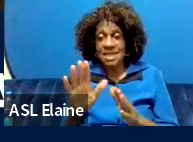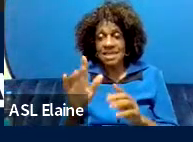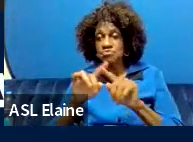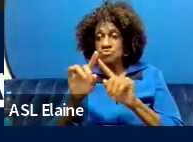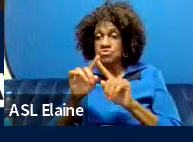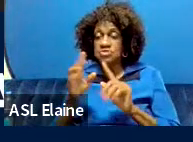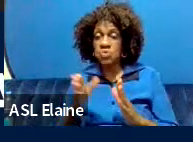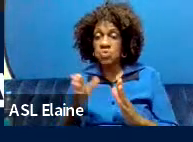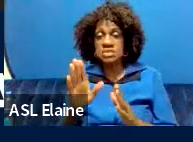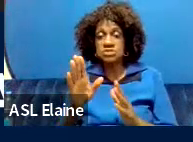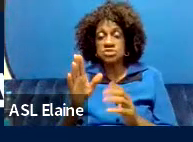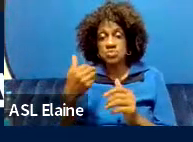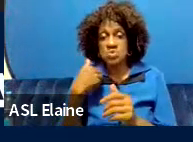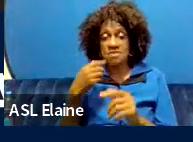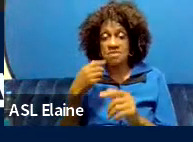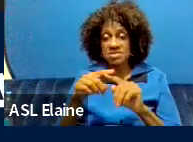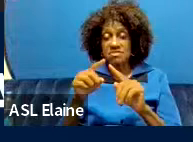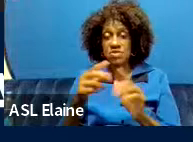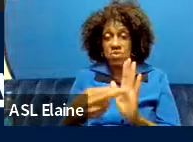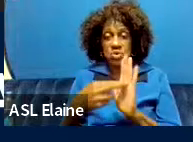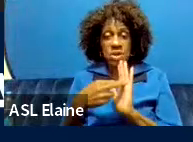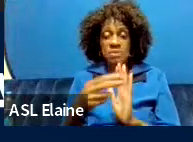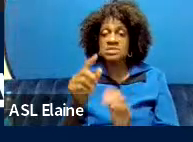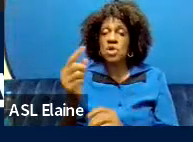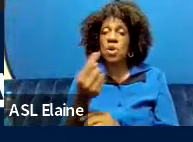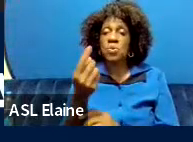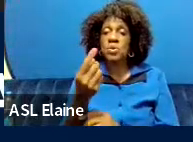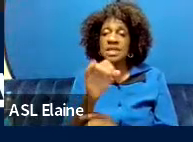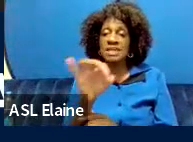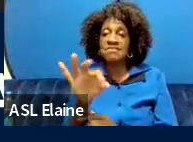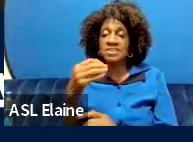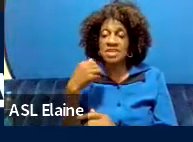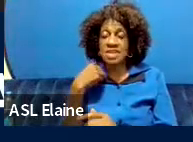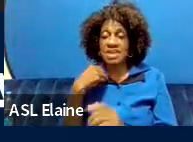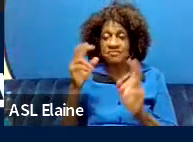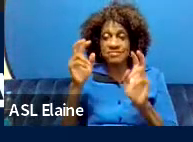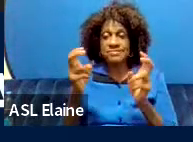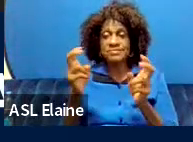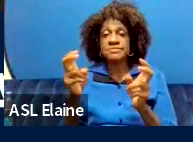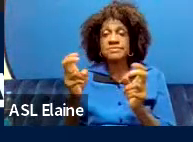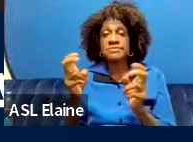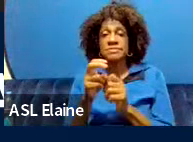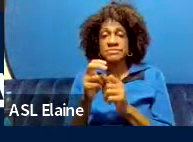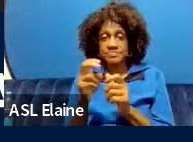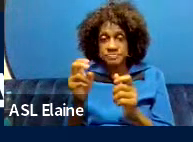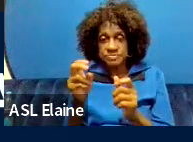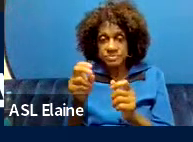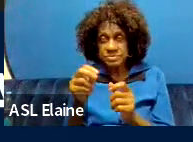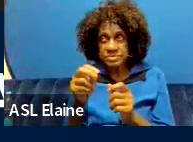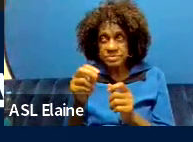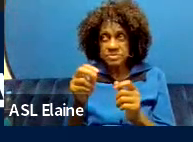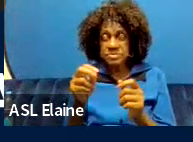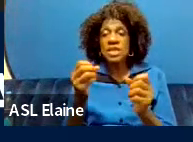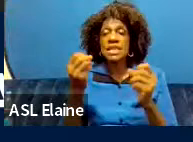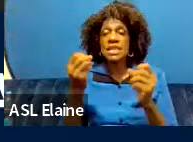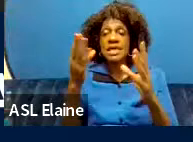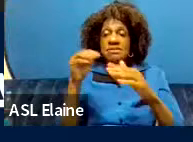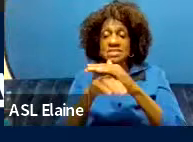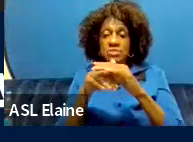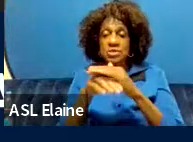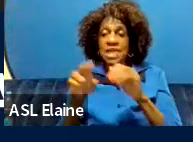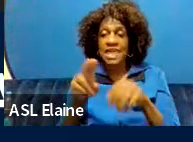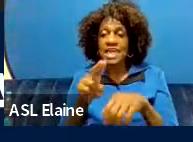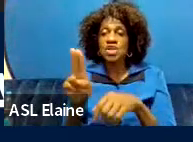to prescribed requirements only if they result in, quote, substantially equivalent or greater accessibility and